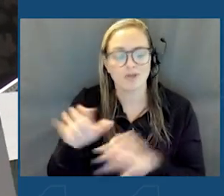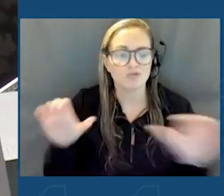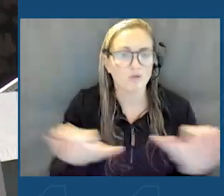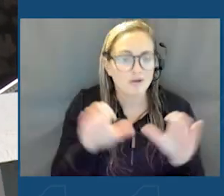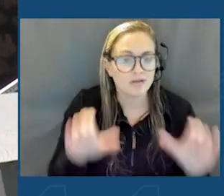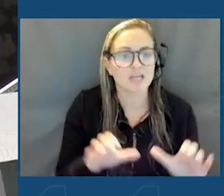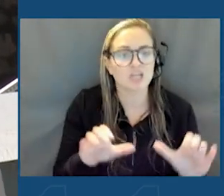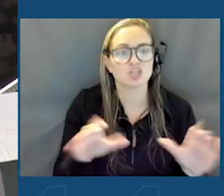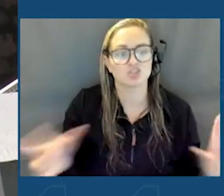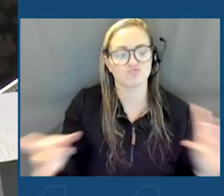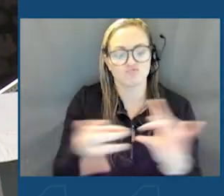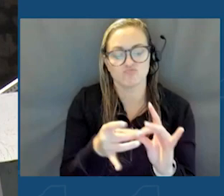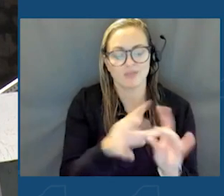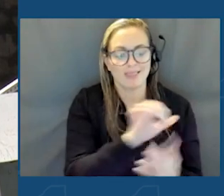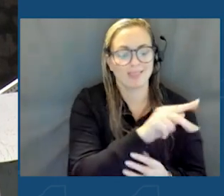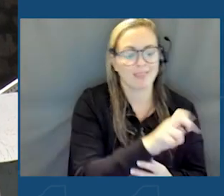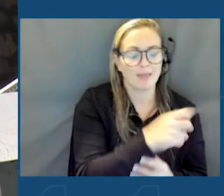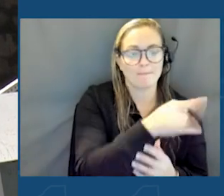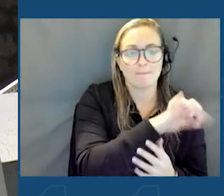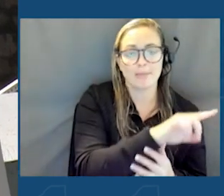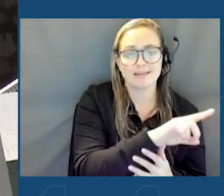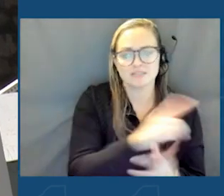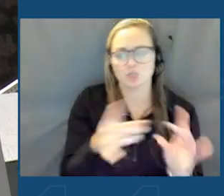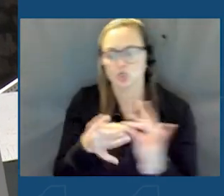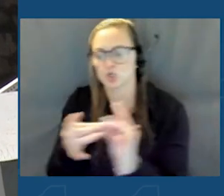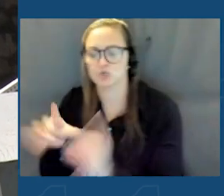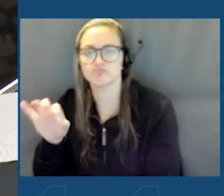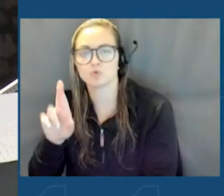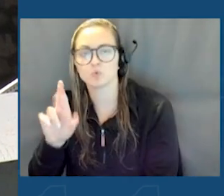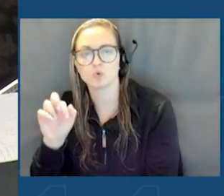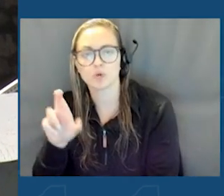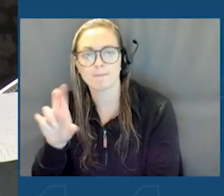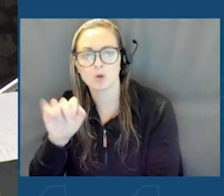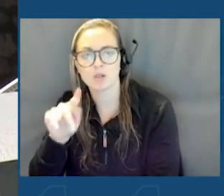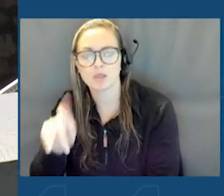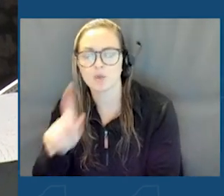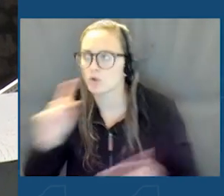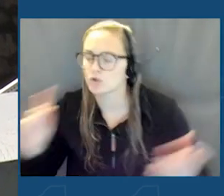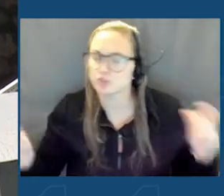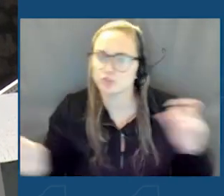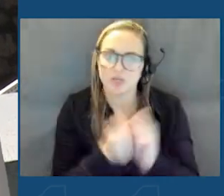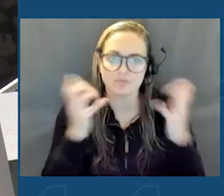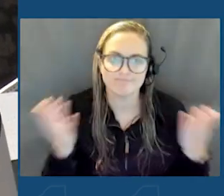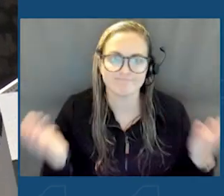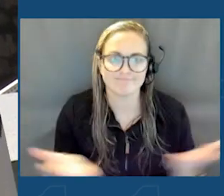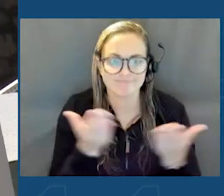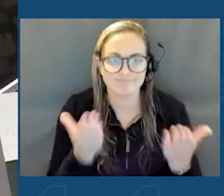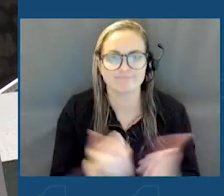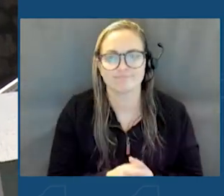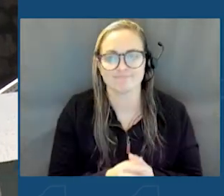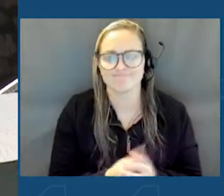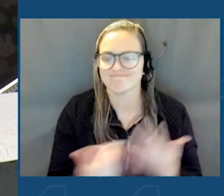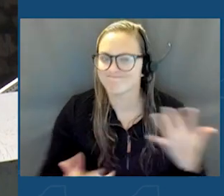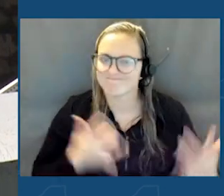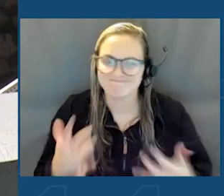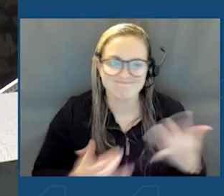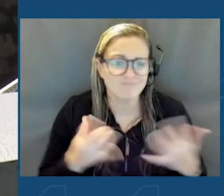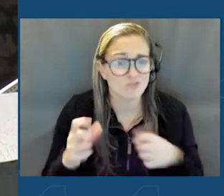connecting Lake Placid to Tupper Lake. It's going to be a game changer here in the North Country, and I can't wait to ride my bike